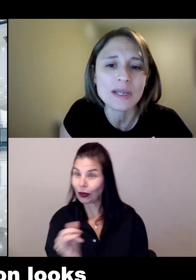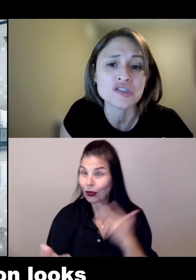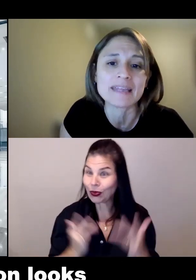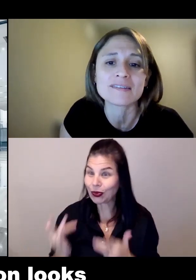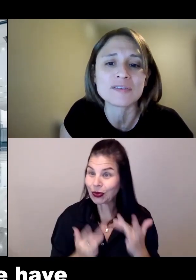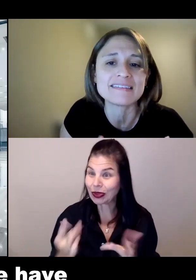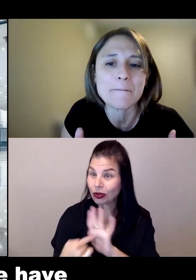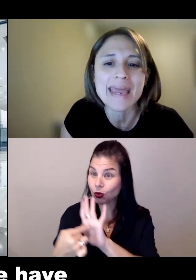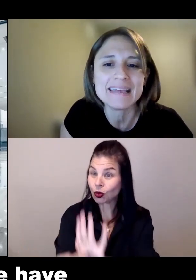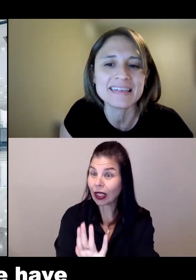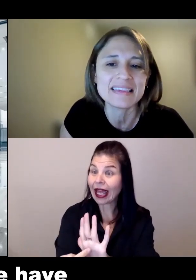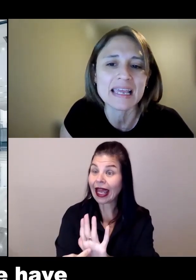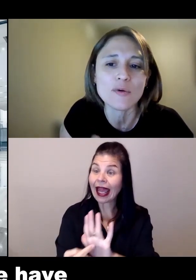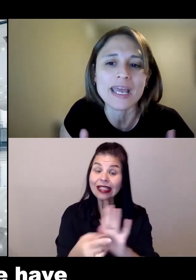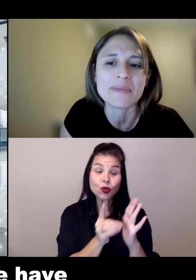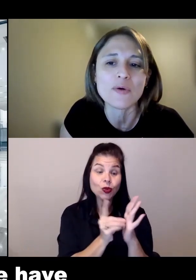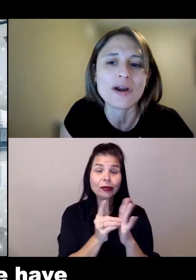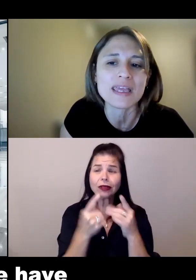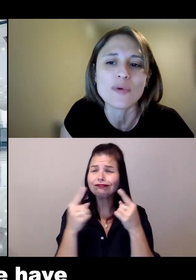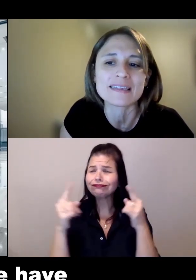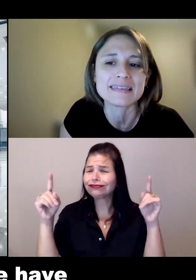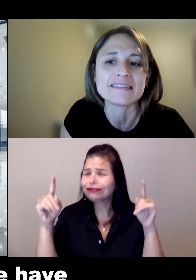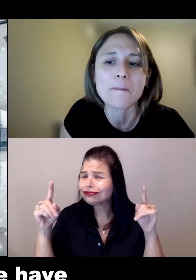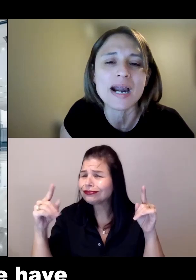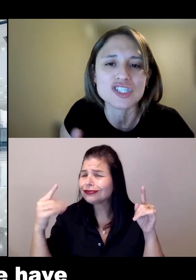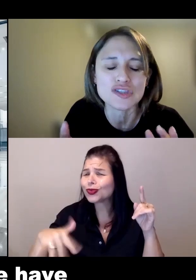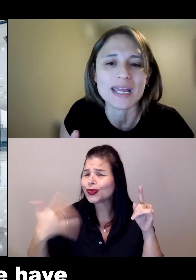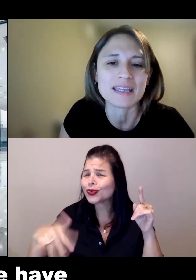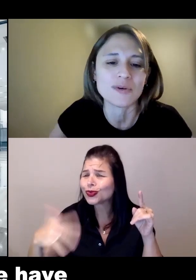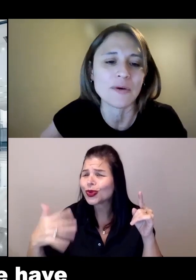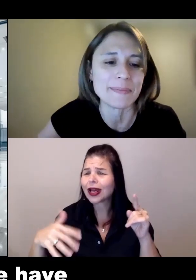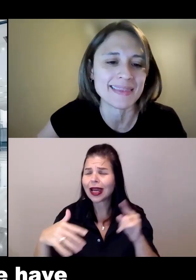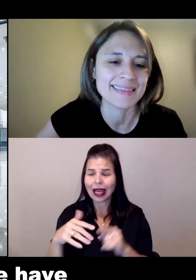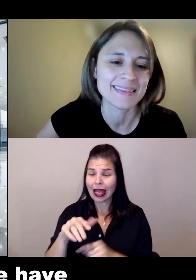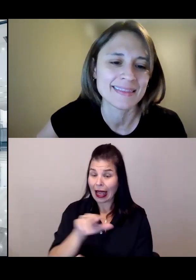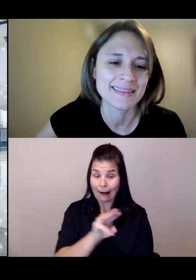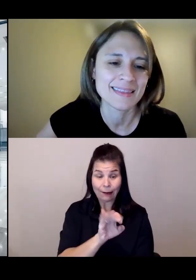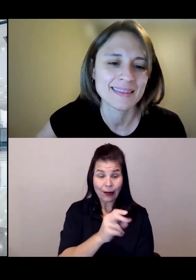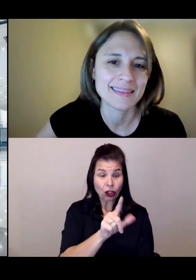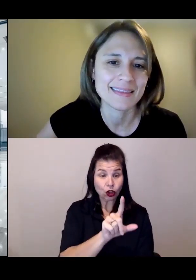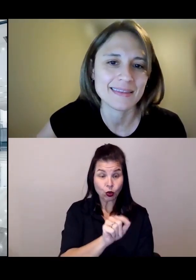the accomplishments of this amazing team we have been working with since March 2021.